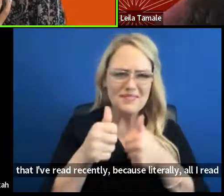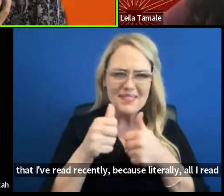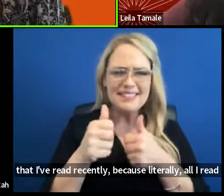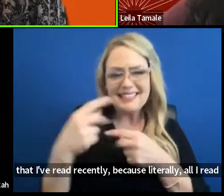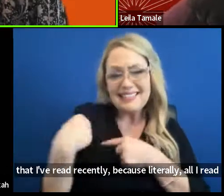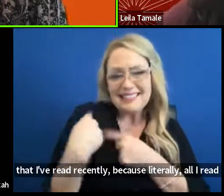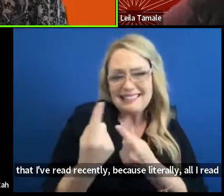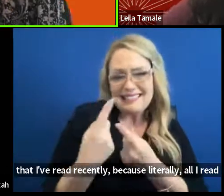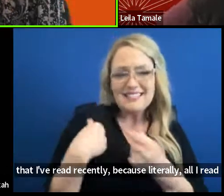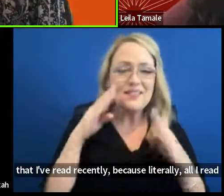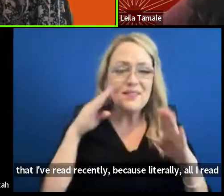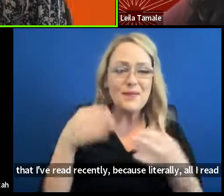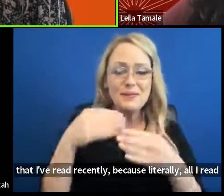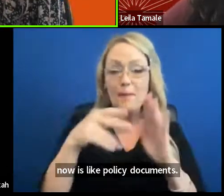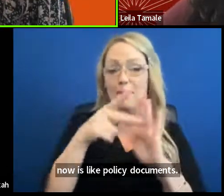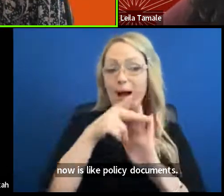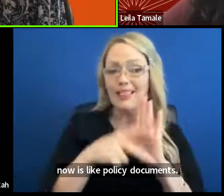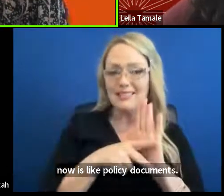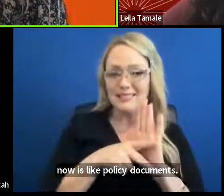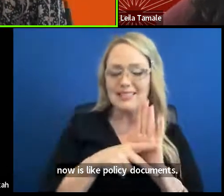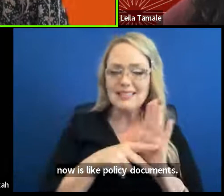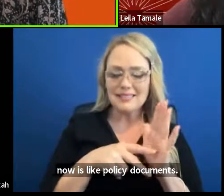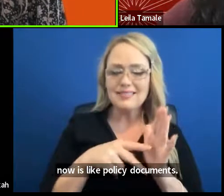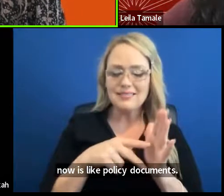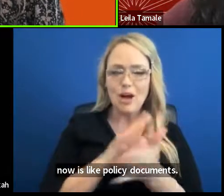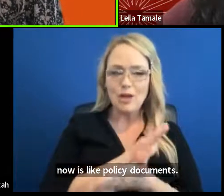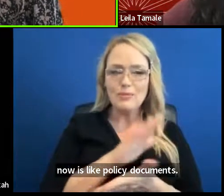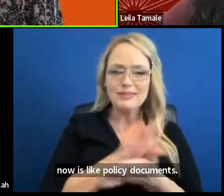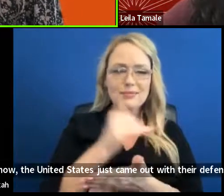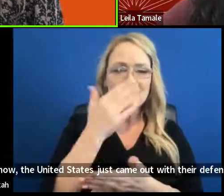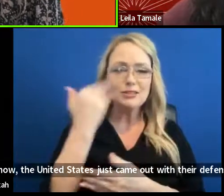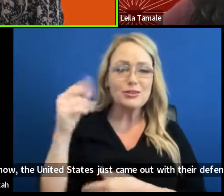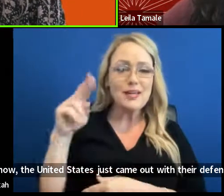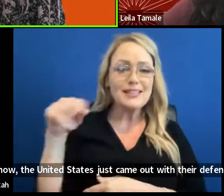know, the United States just came out with their